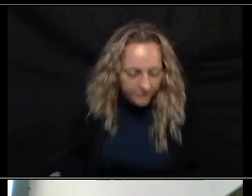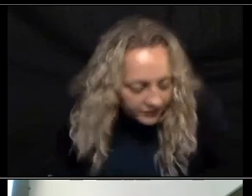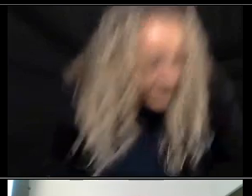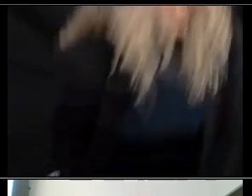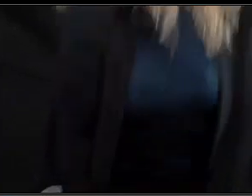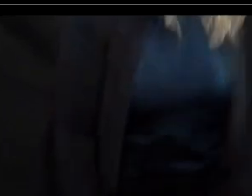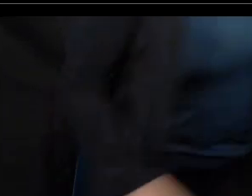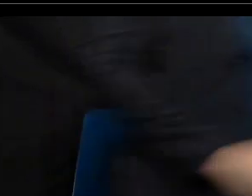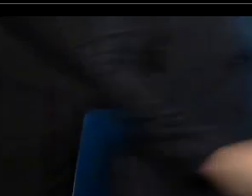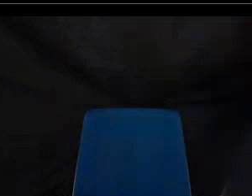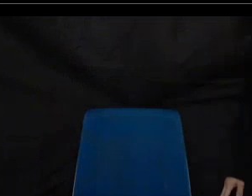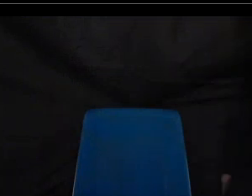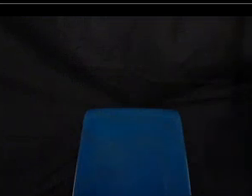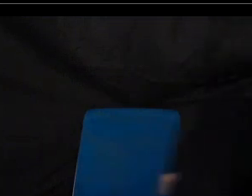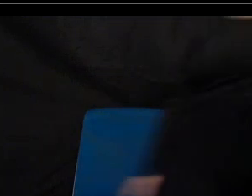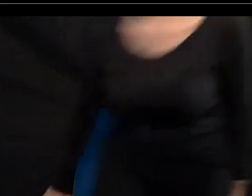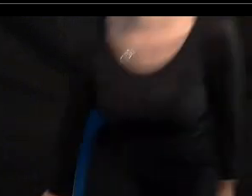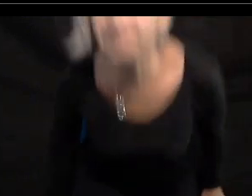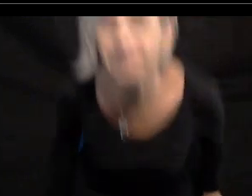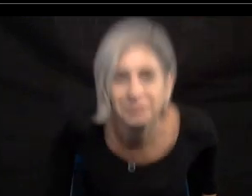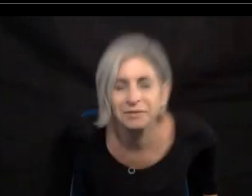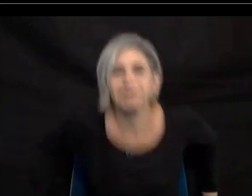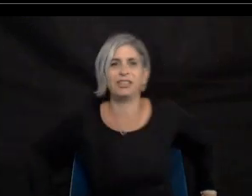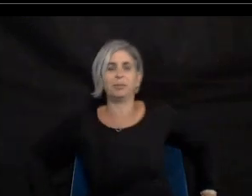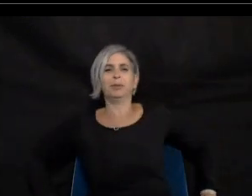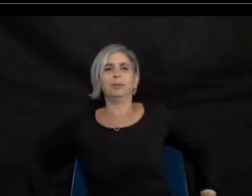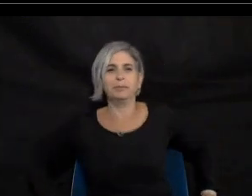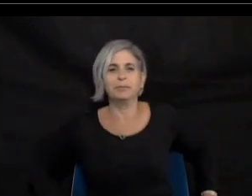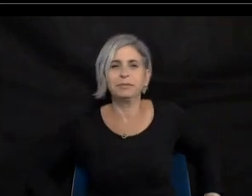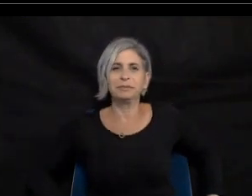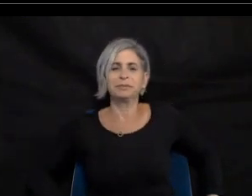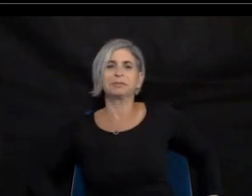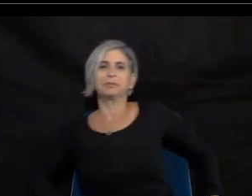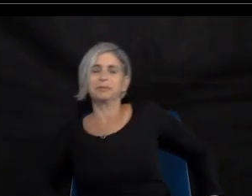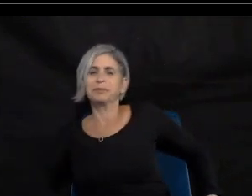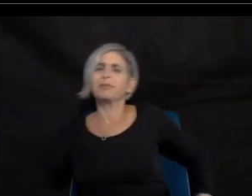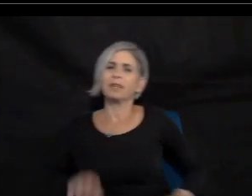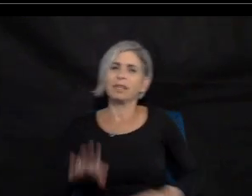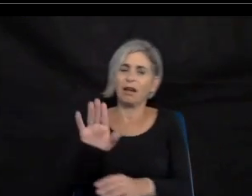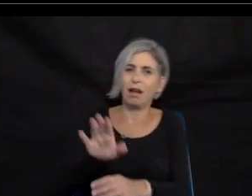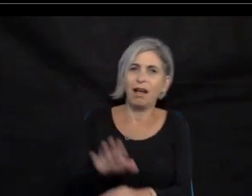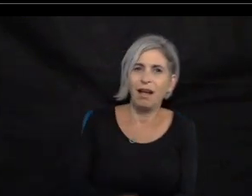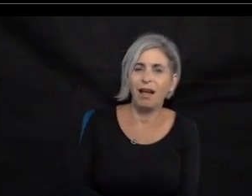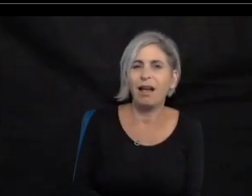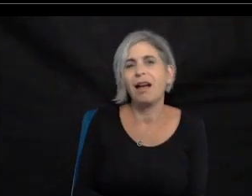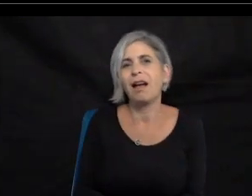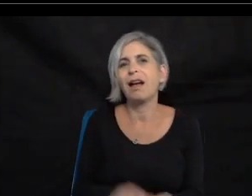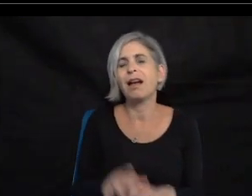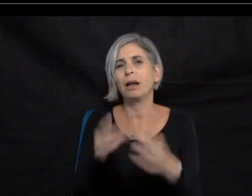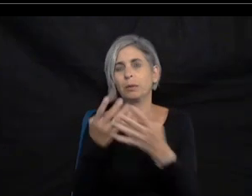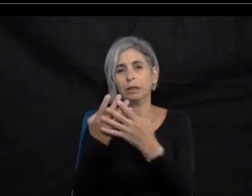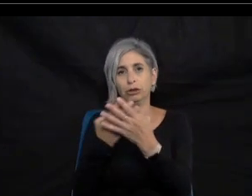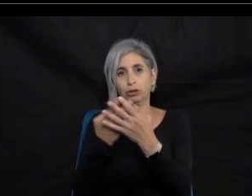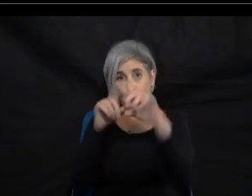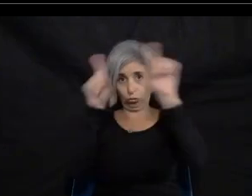So I believe the JKM wanted to do a screen